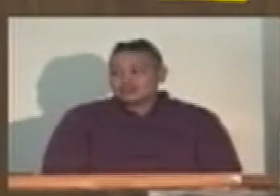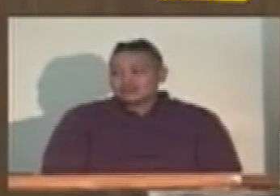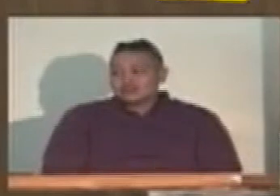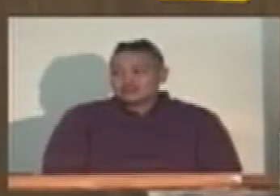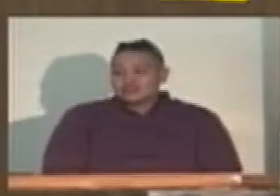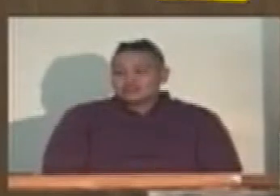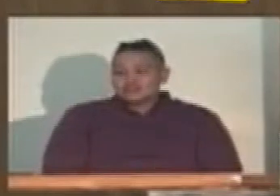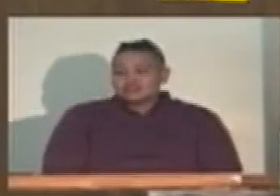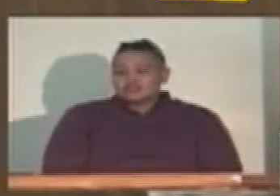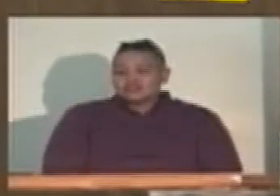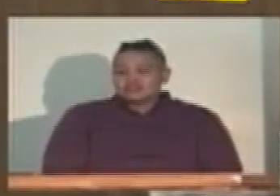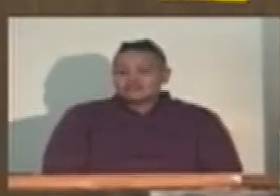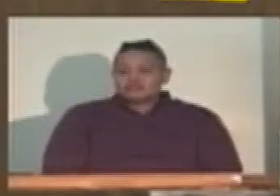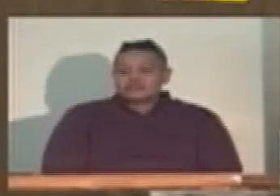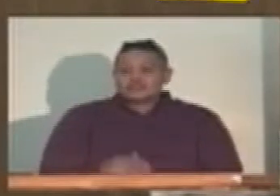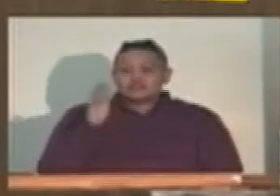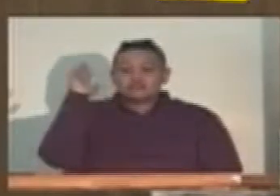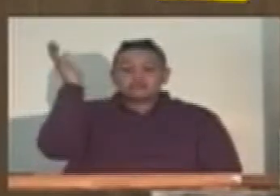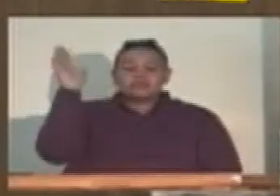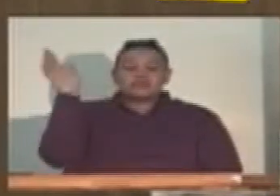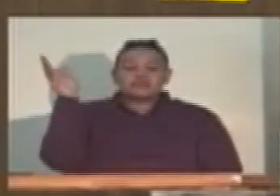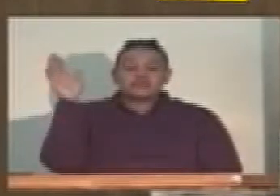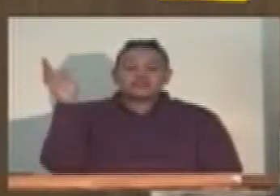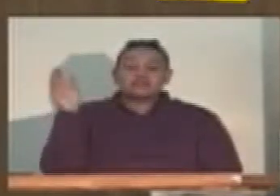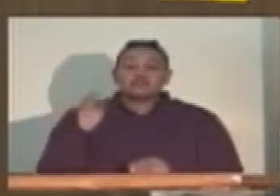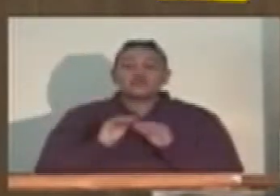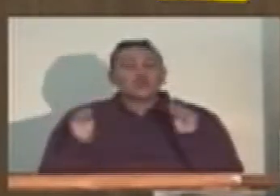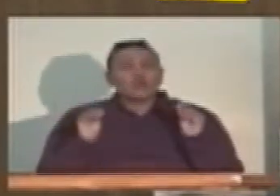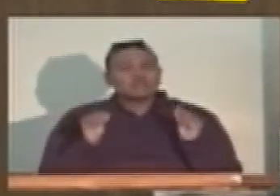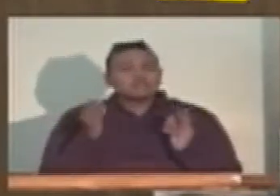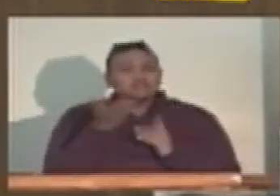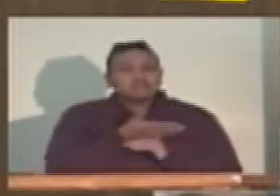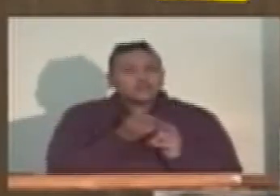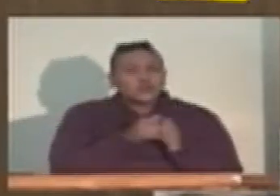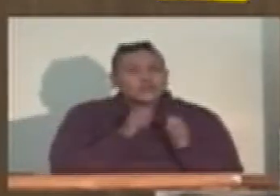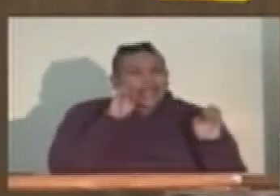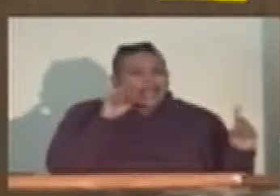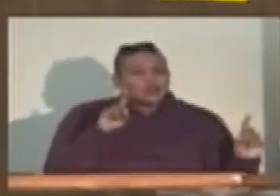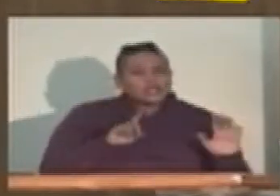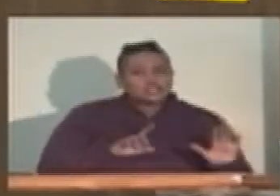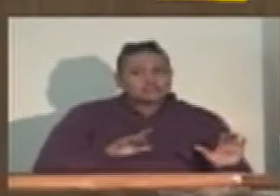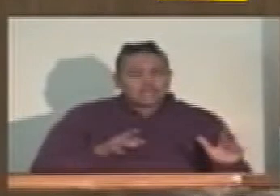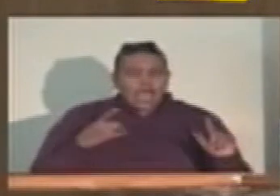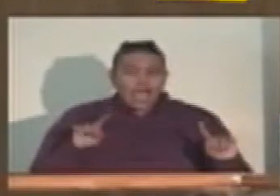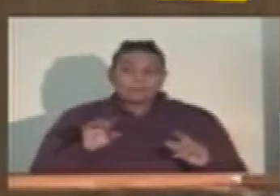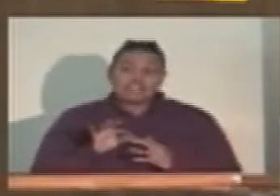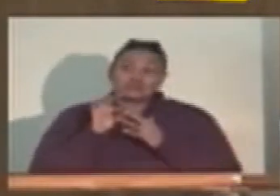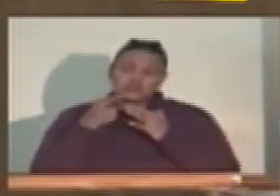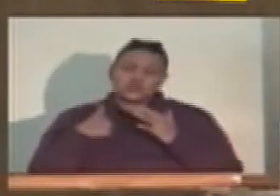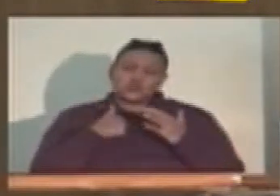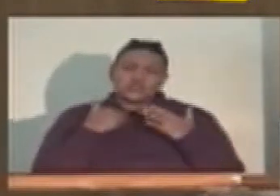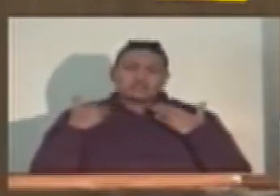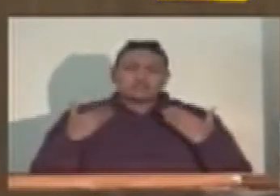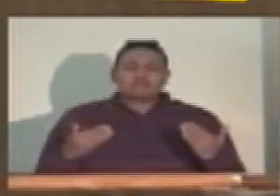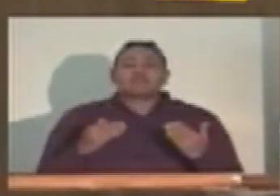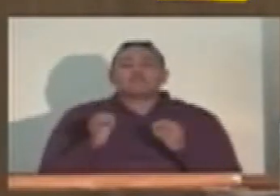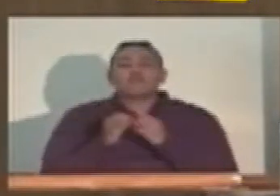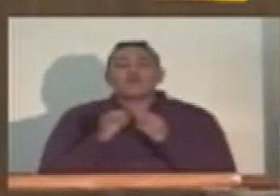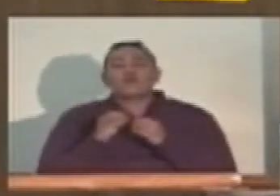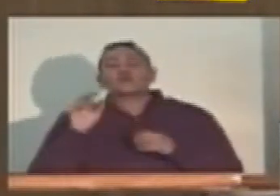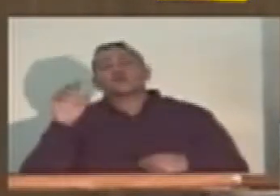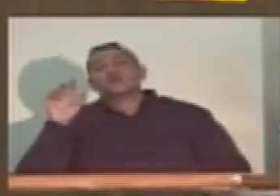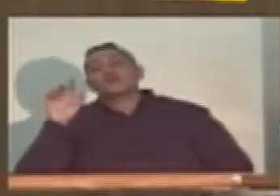Speaker, there can be no more tinkering with education, especially as we move closer to the